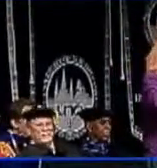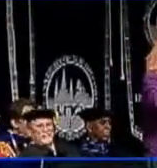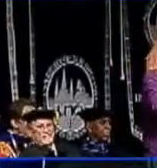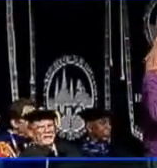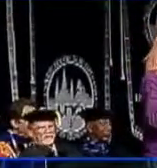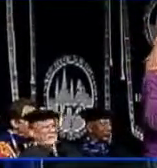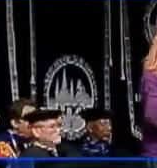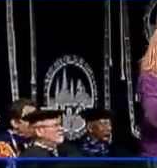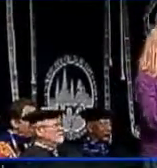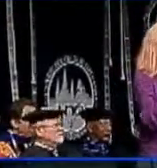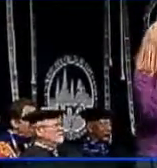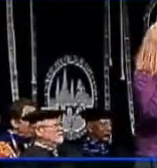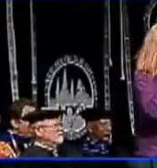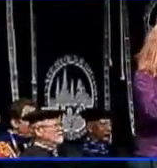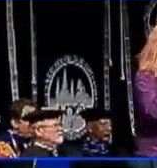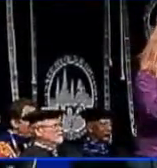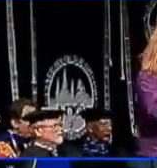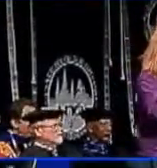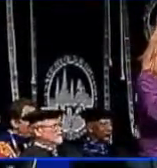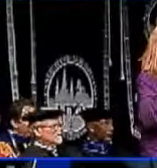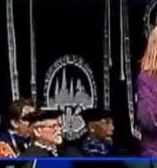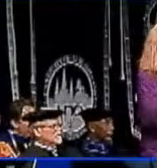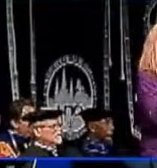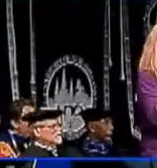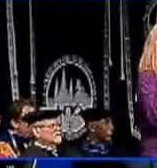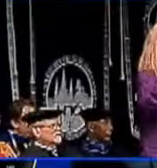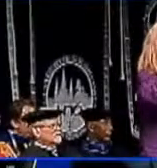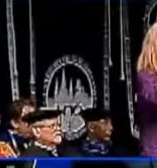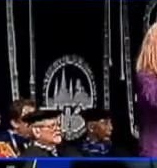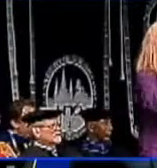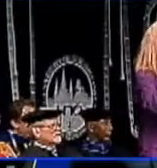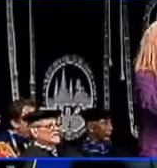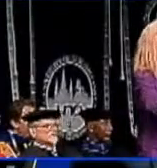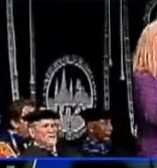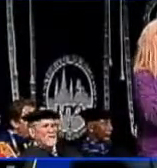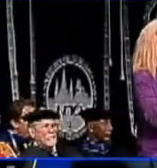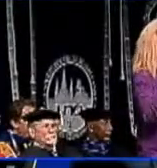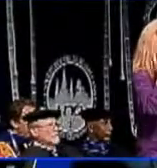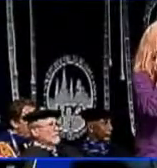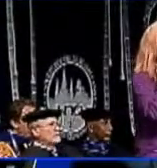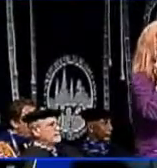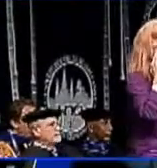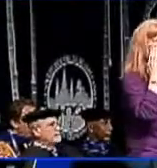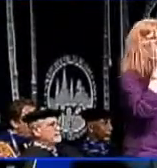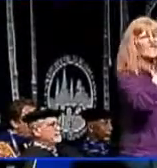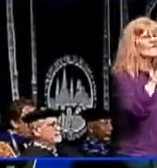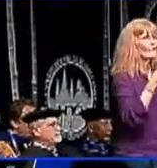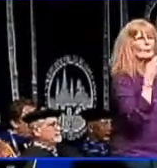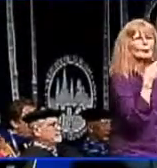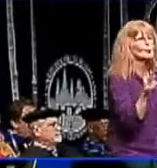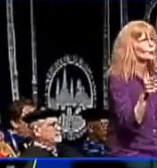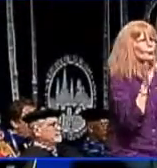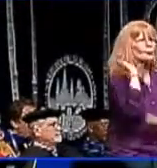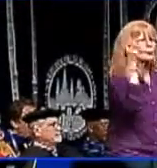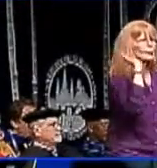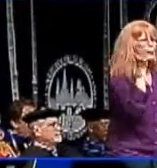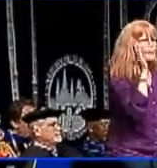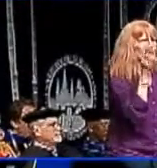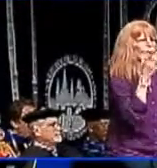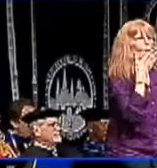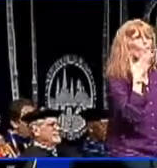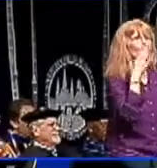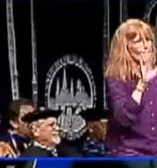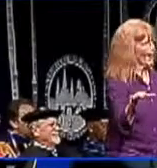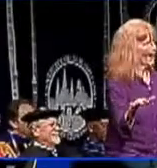But rest assured, I've been to enough commencements in my life to know that there's never been a short speech that was a bad